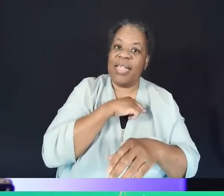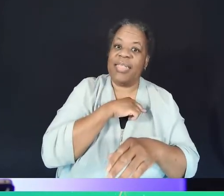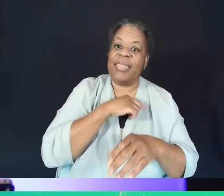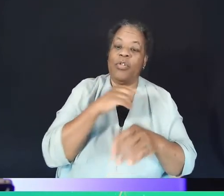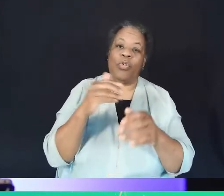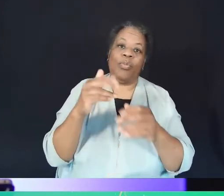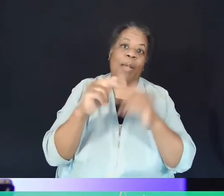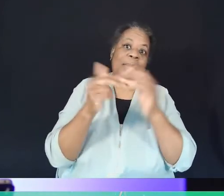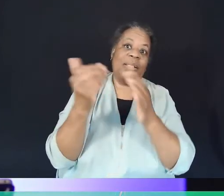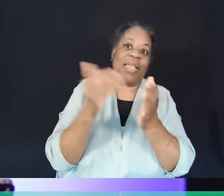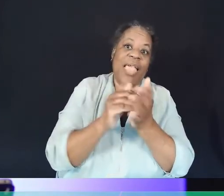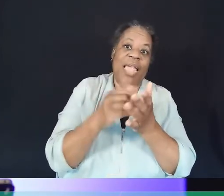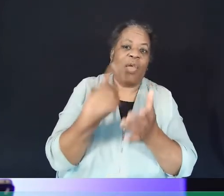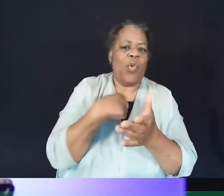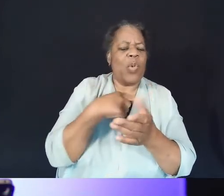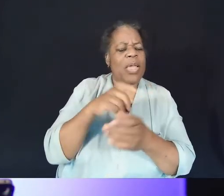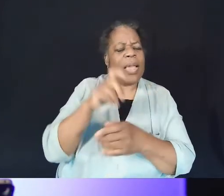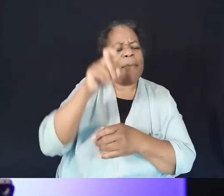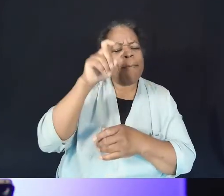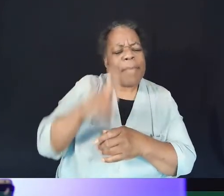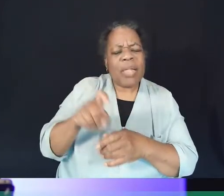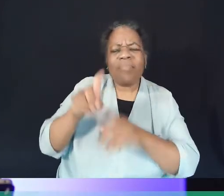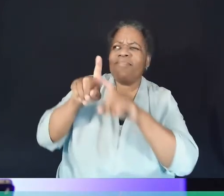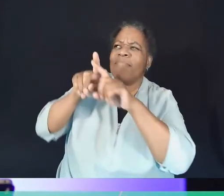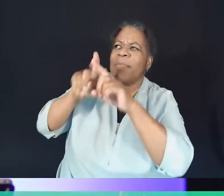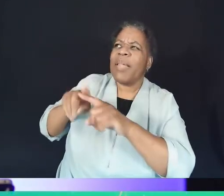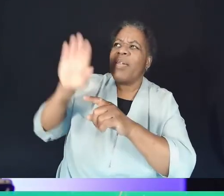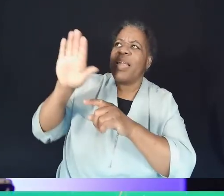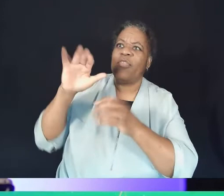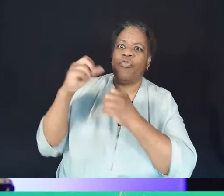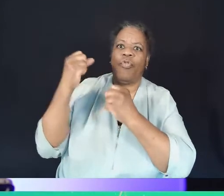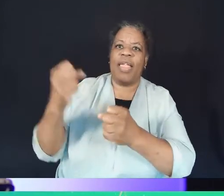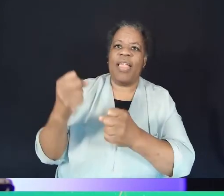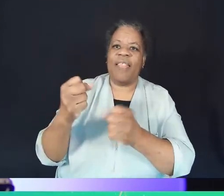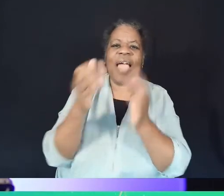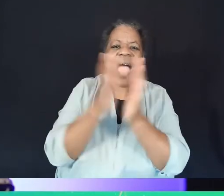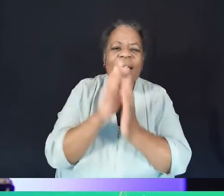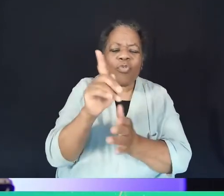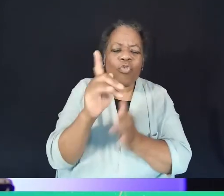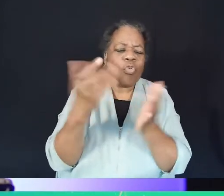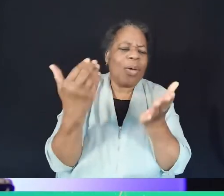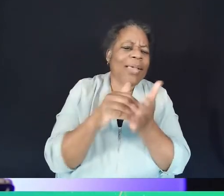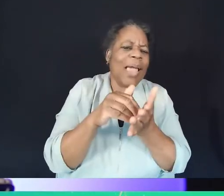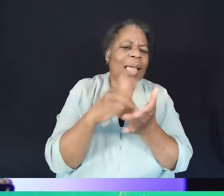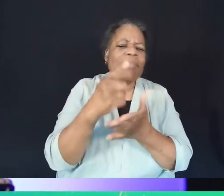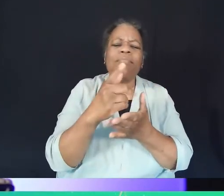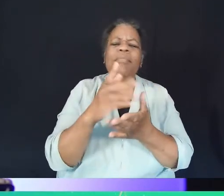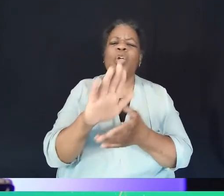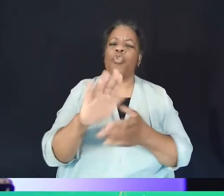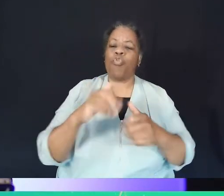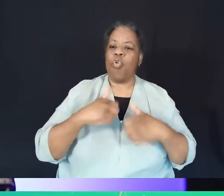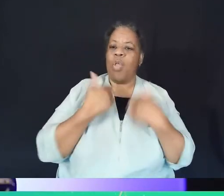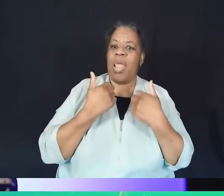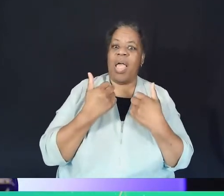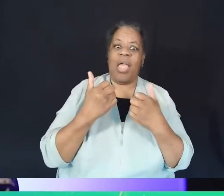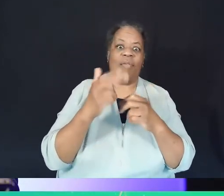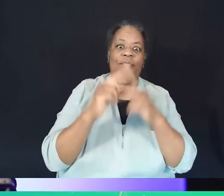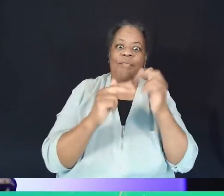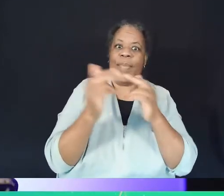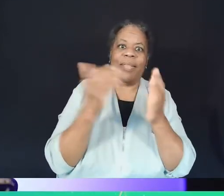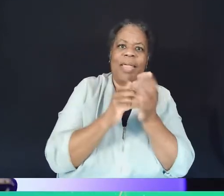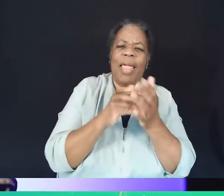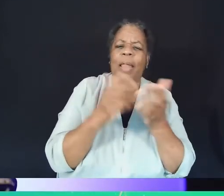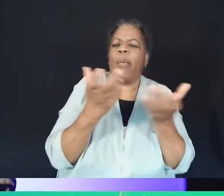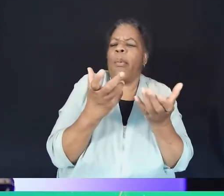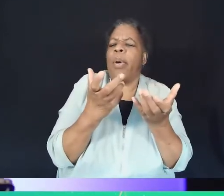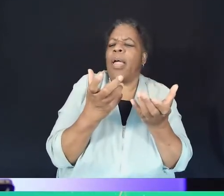so. So I ask you again, what needs rebuilding in your life? What if you took the